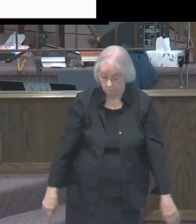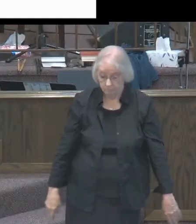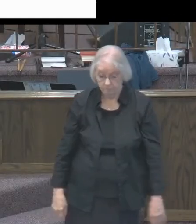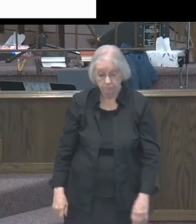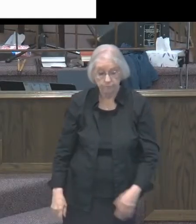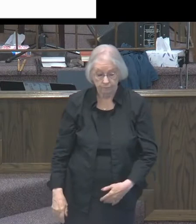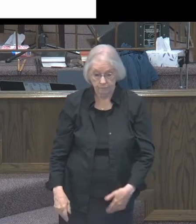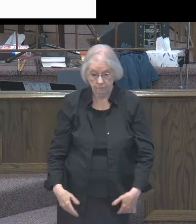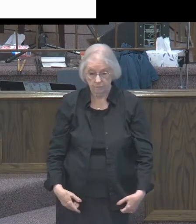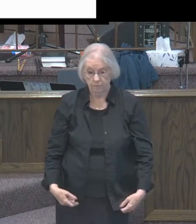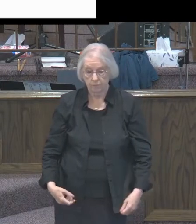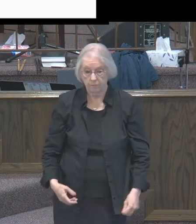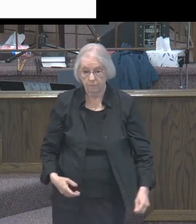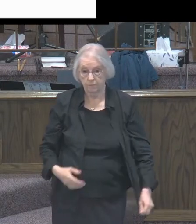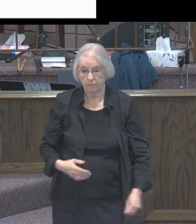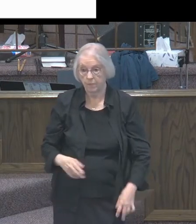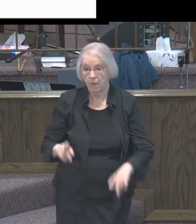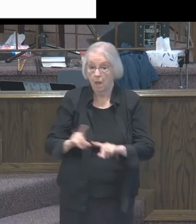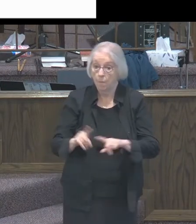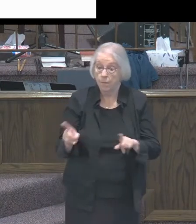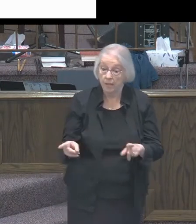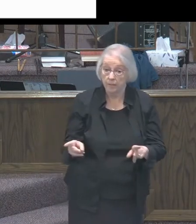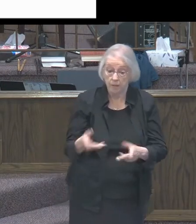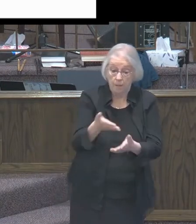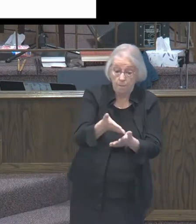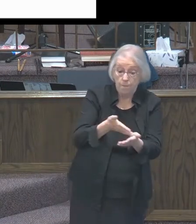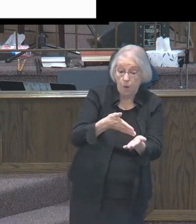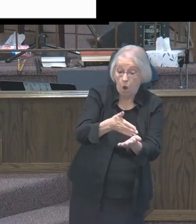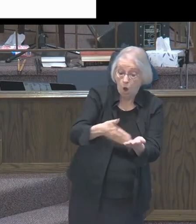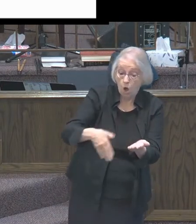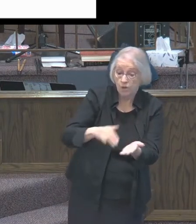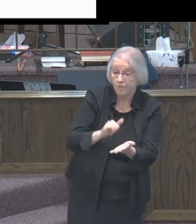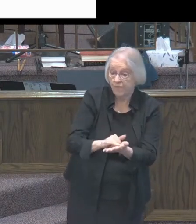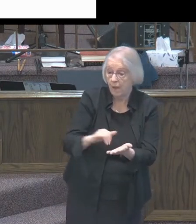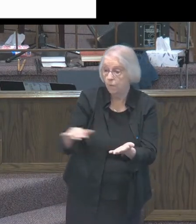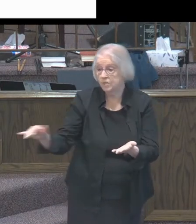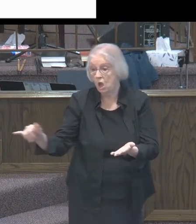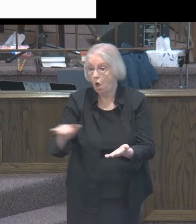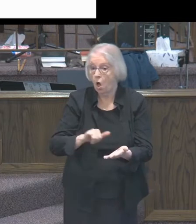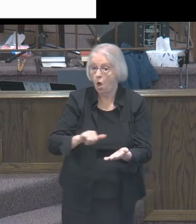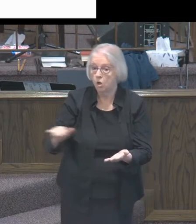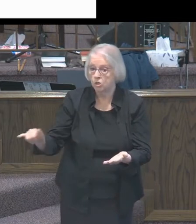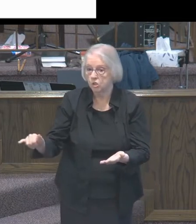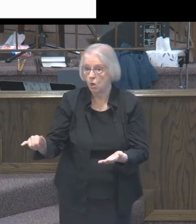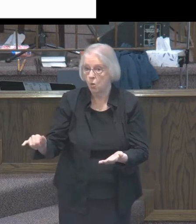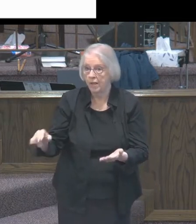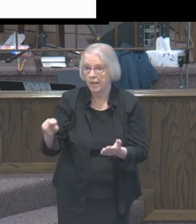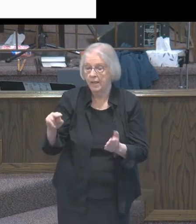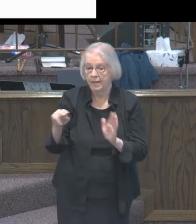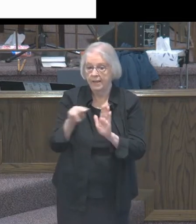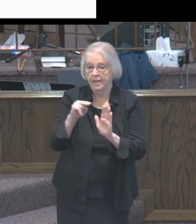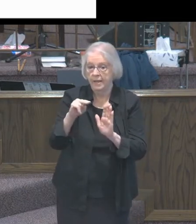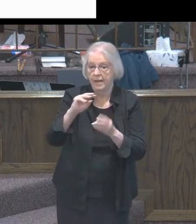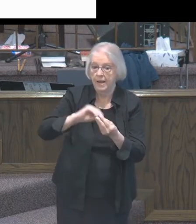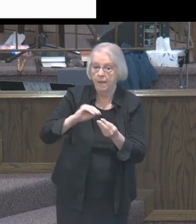The culturally accepted piece of that then was also dealt with Numbers chapter 35 and verse